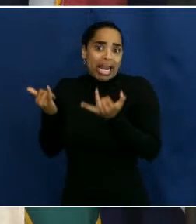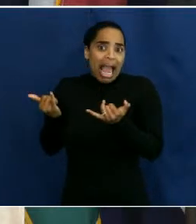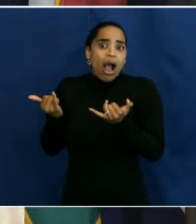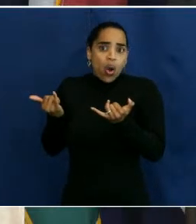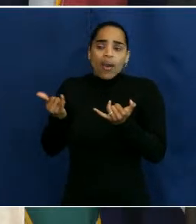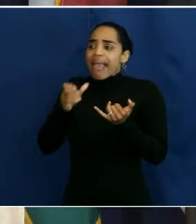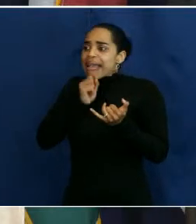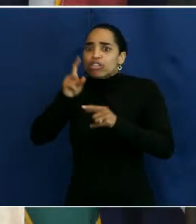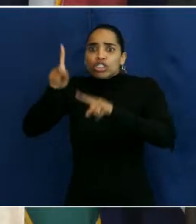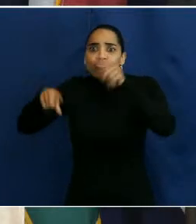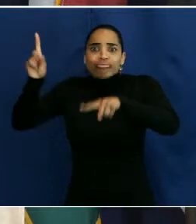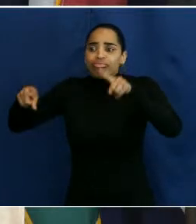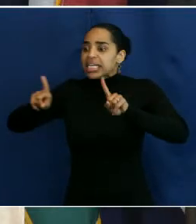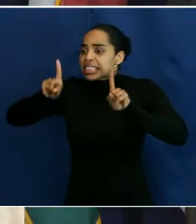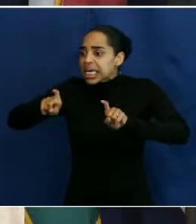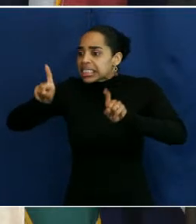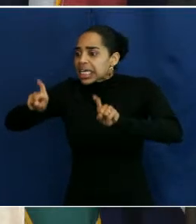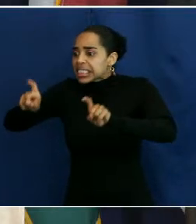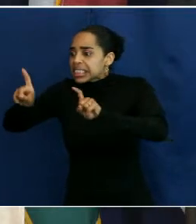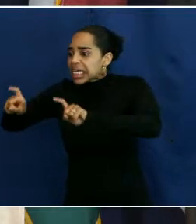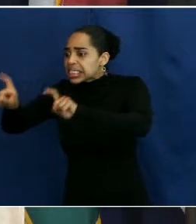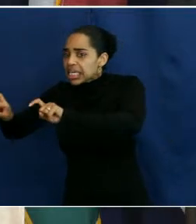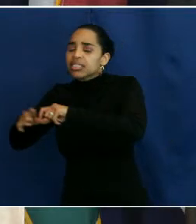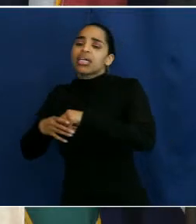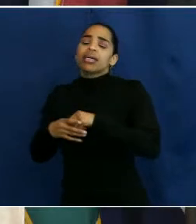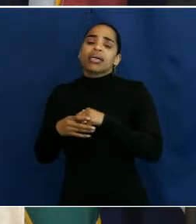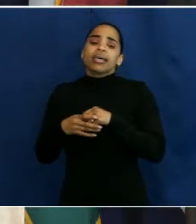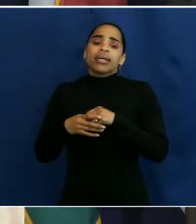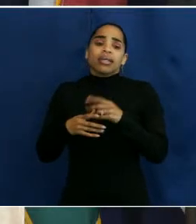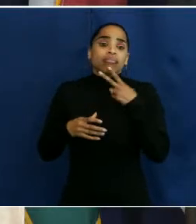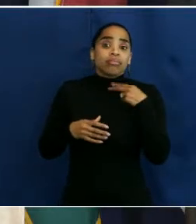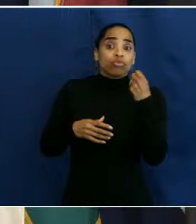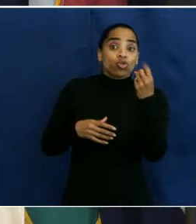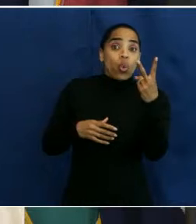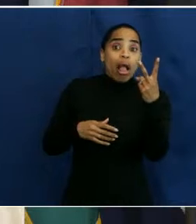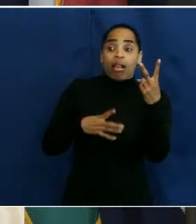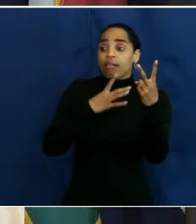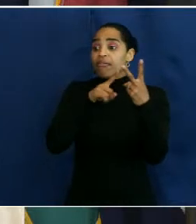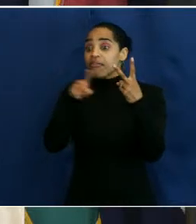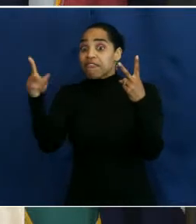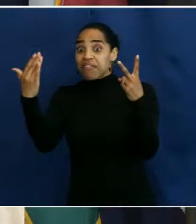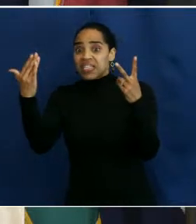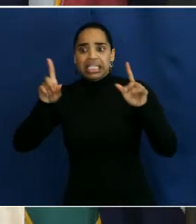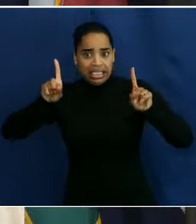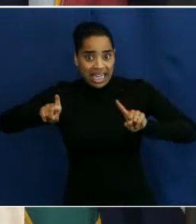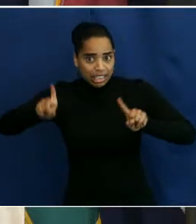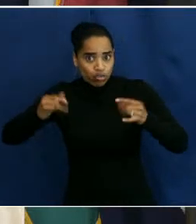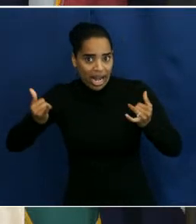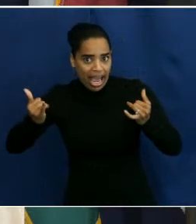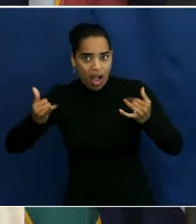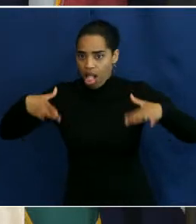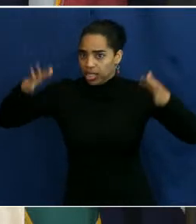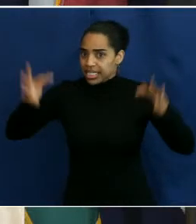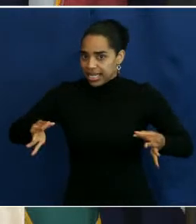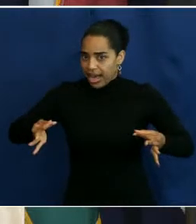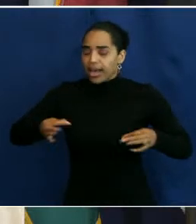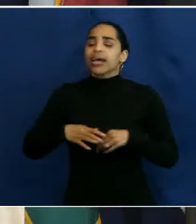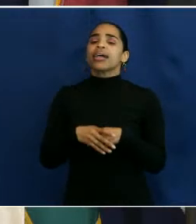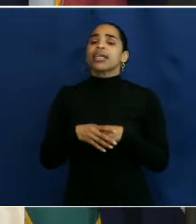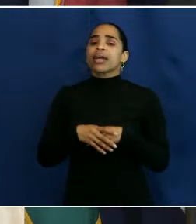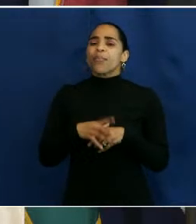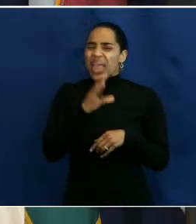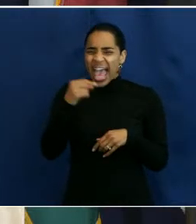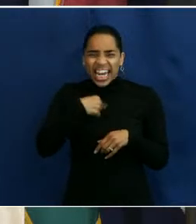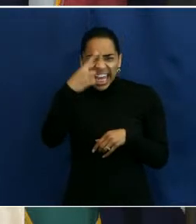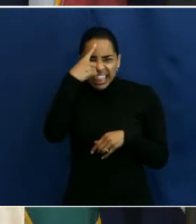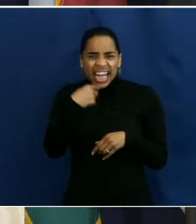now for ages 12 to 15 years of age. And as I think I shared